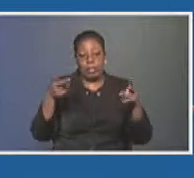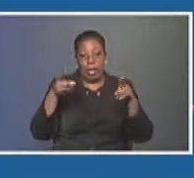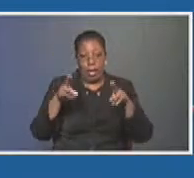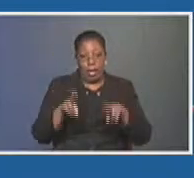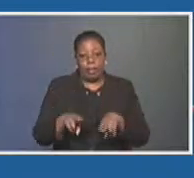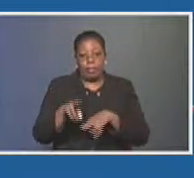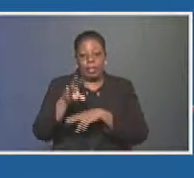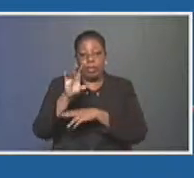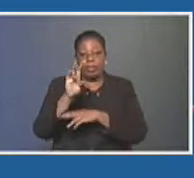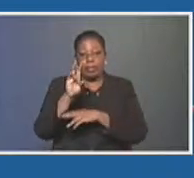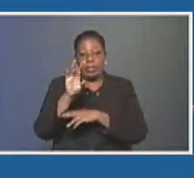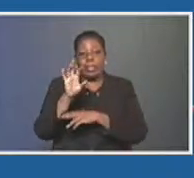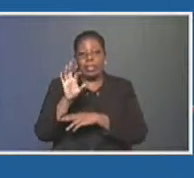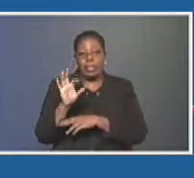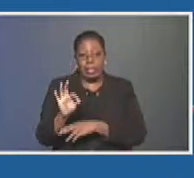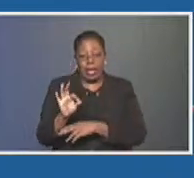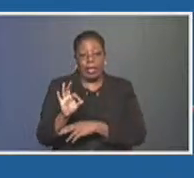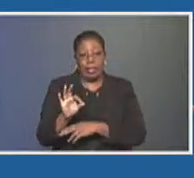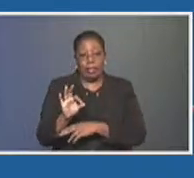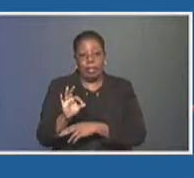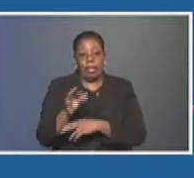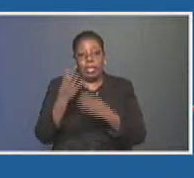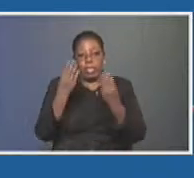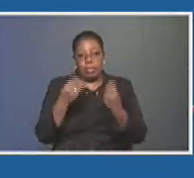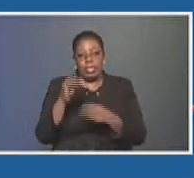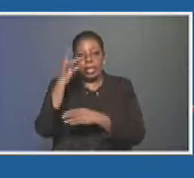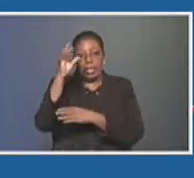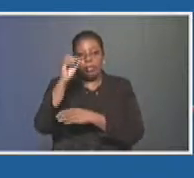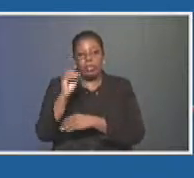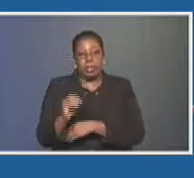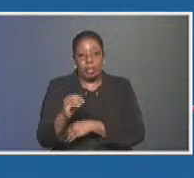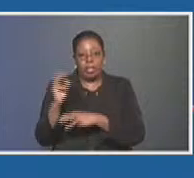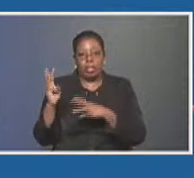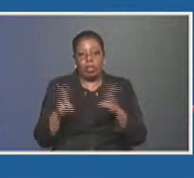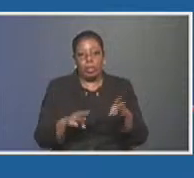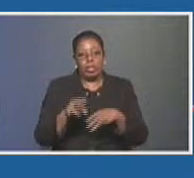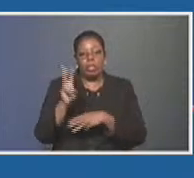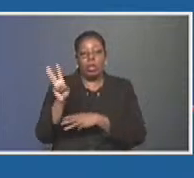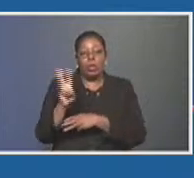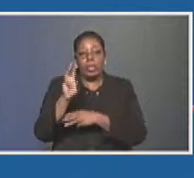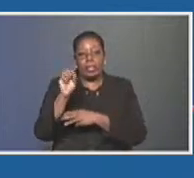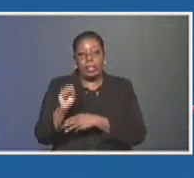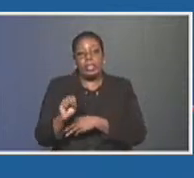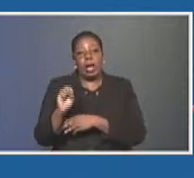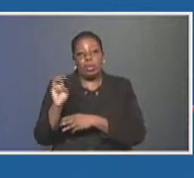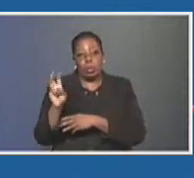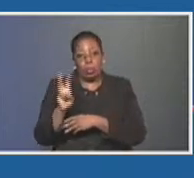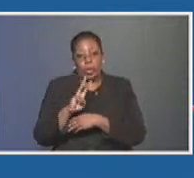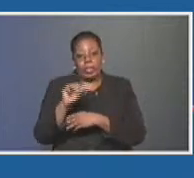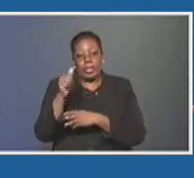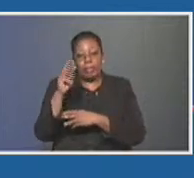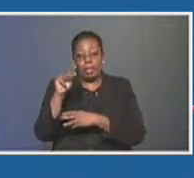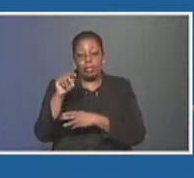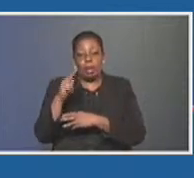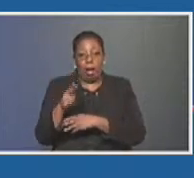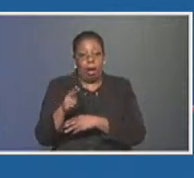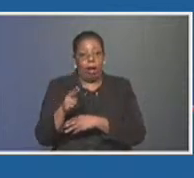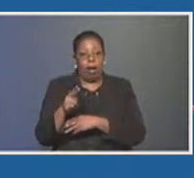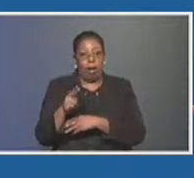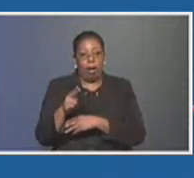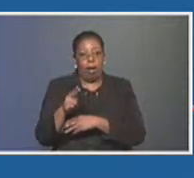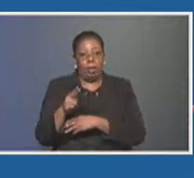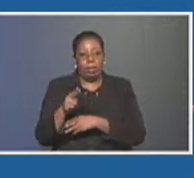Temperature 79 degrees. Relative humidity at 88%. The winds out of the west-southwest at 10 miles per hour. The barometric